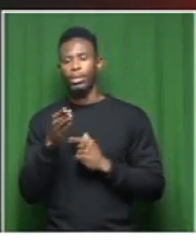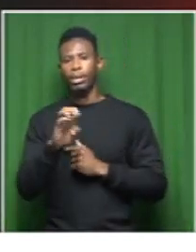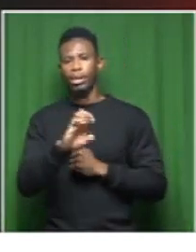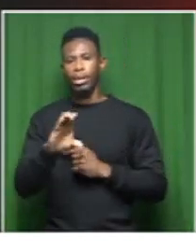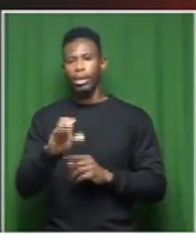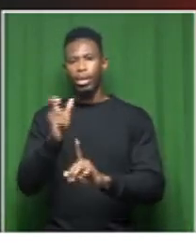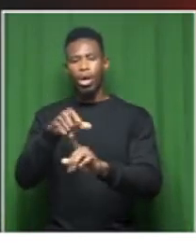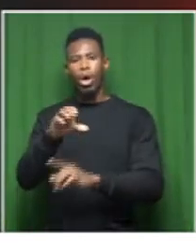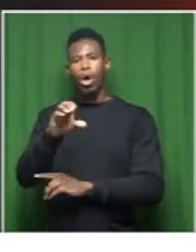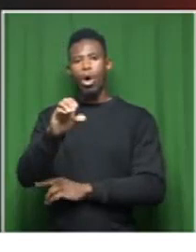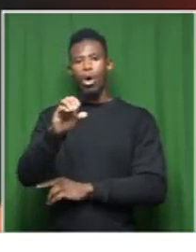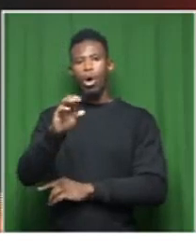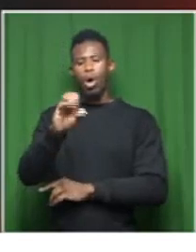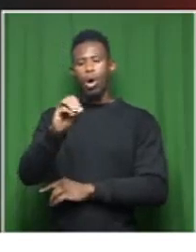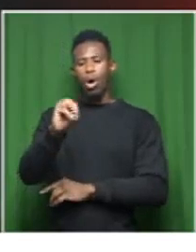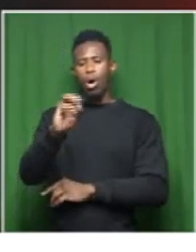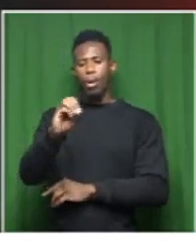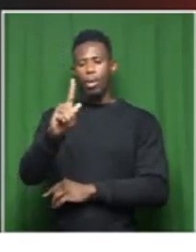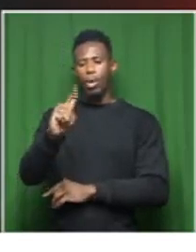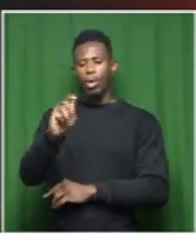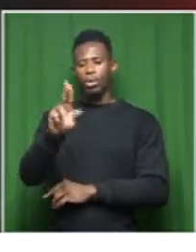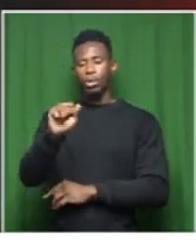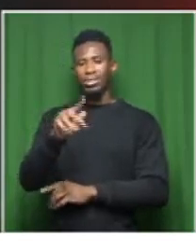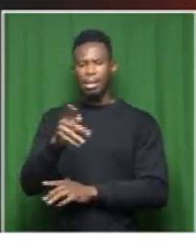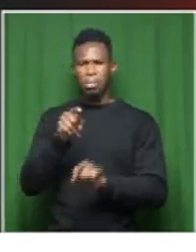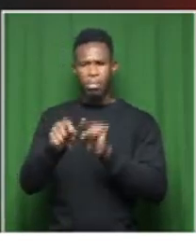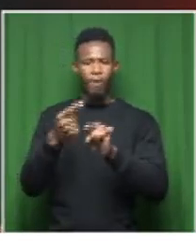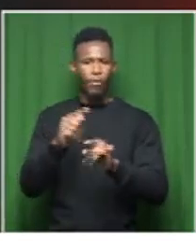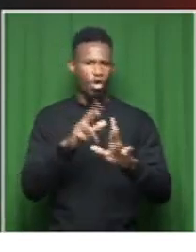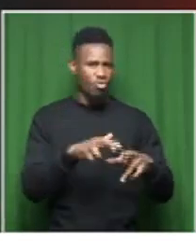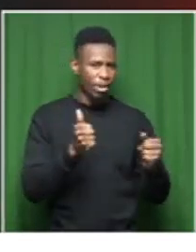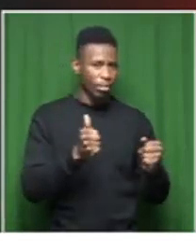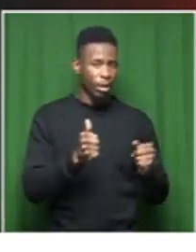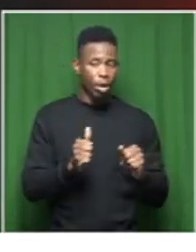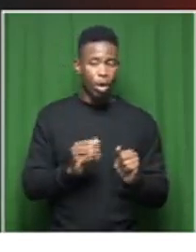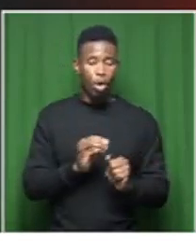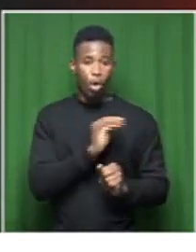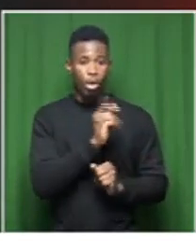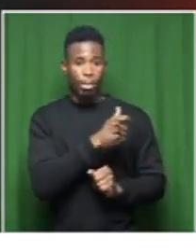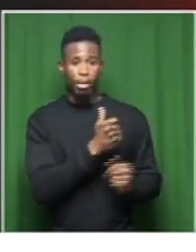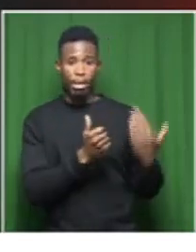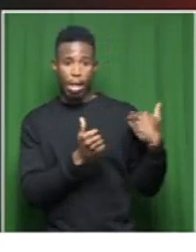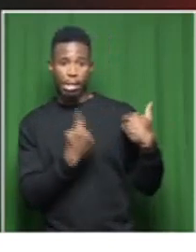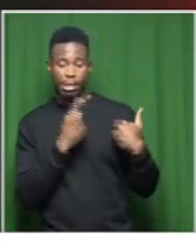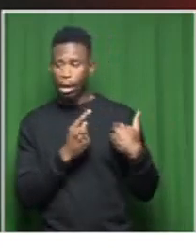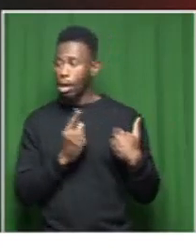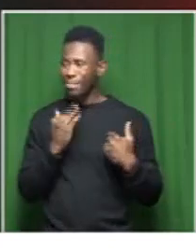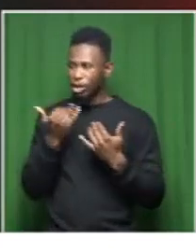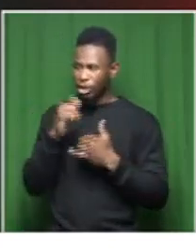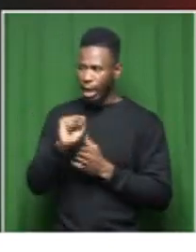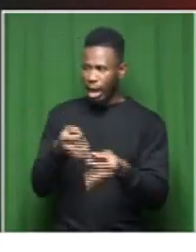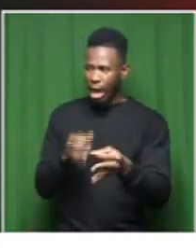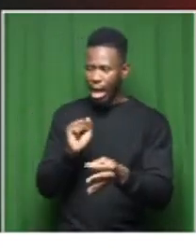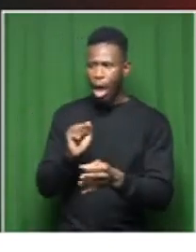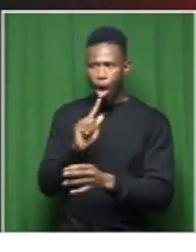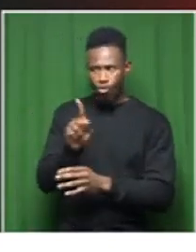called Omotoso who is being charged allegedly for rape. Somebody tipped me that, no, check his documents, they are also irregular. And I